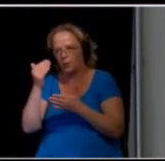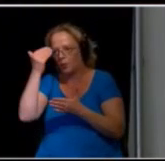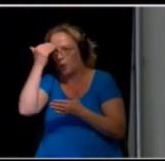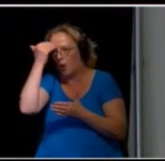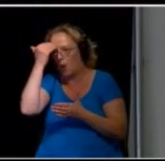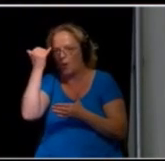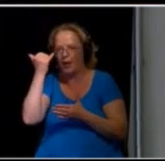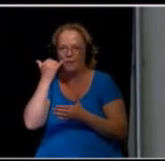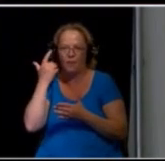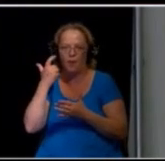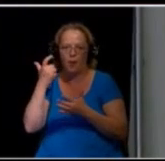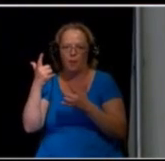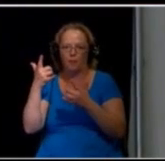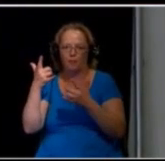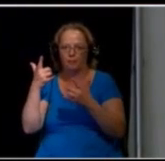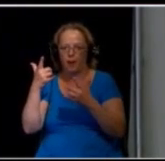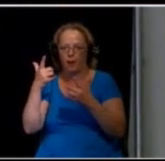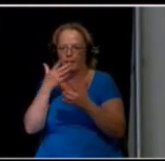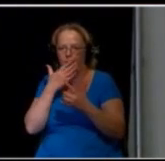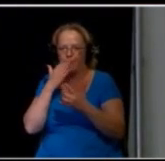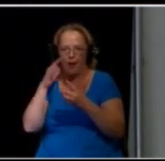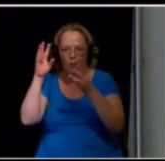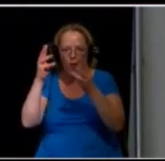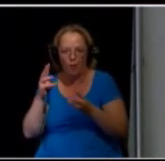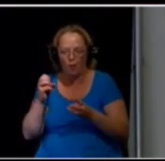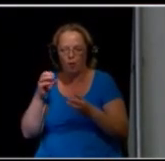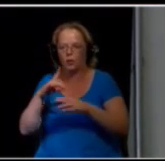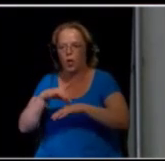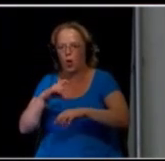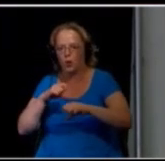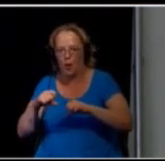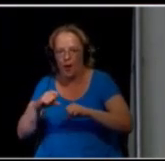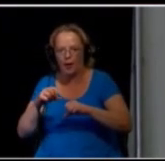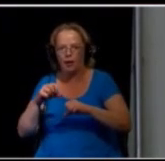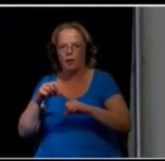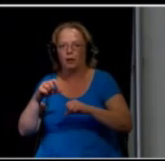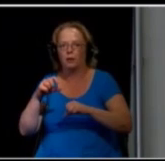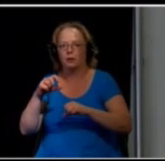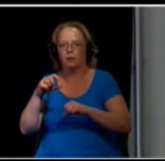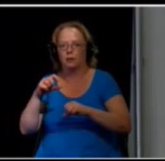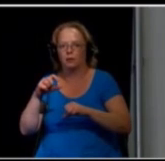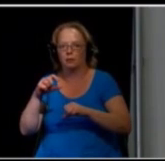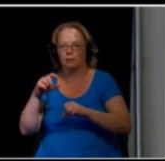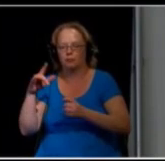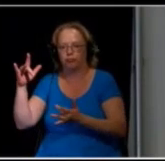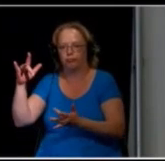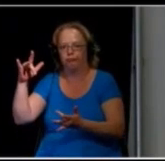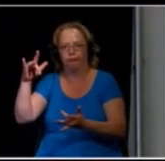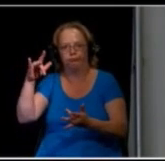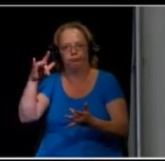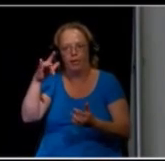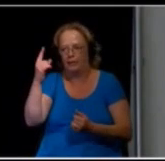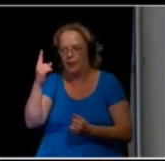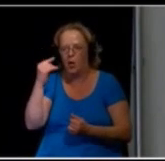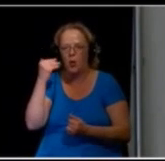a big storm or earthquake or hurricane, that you will have